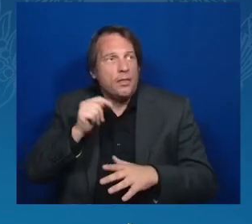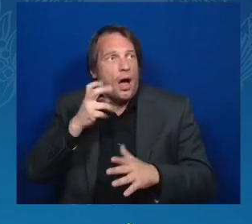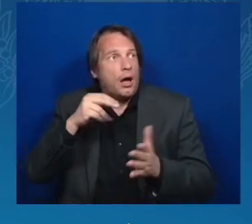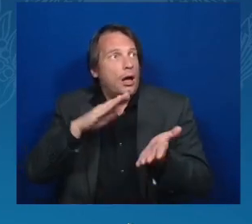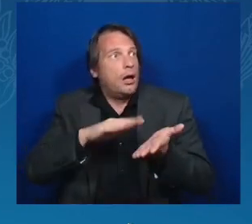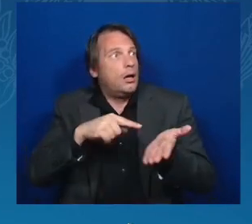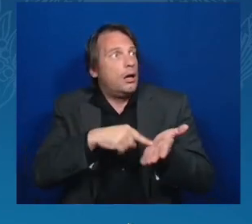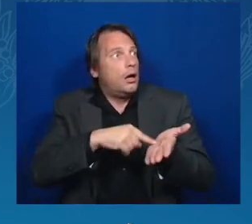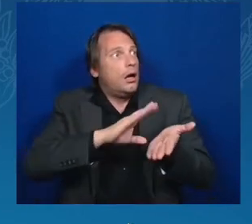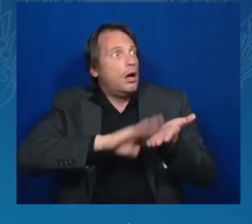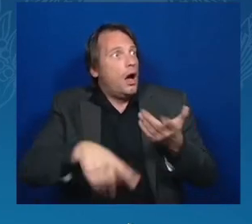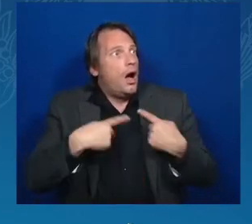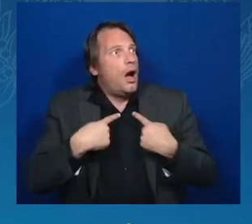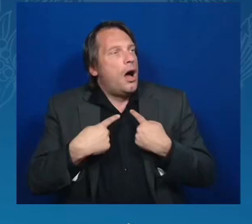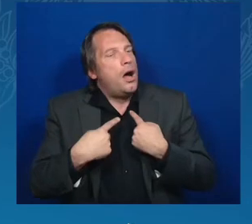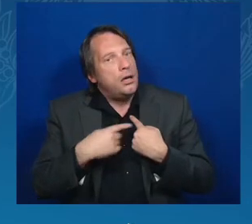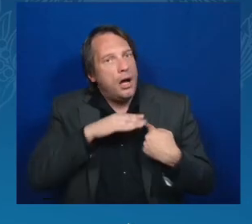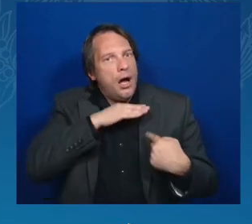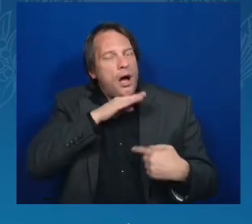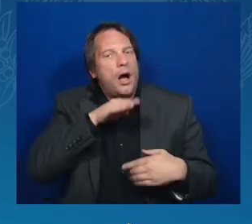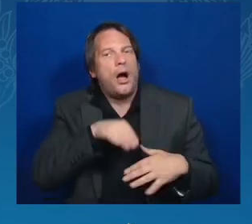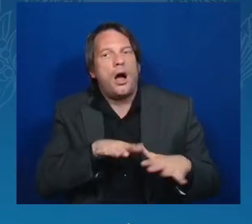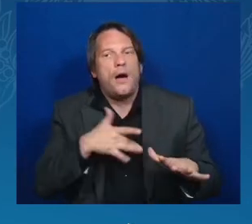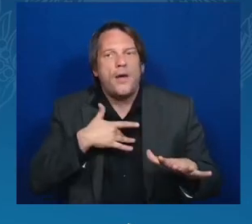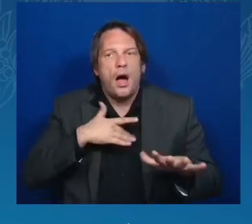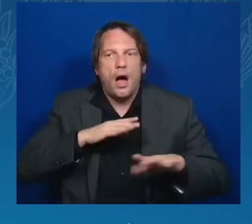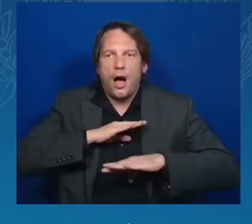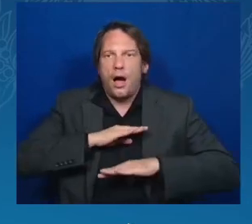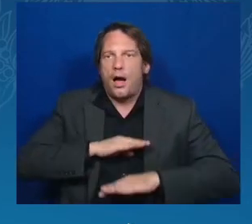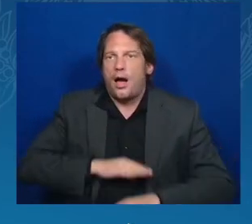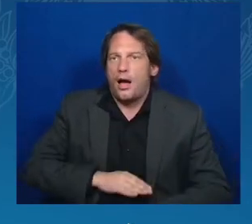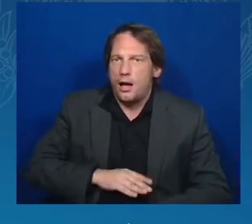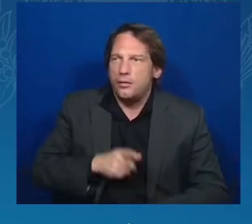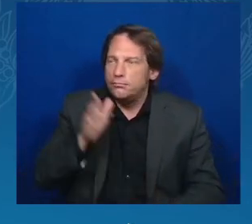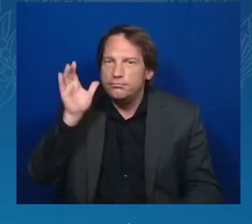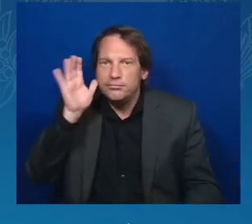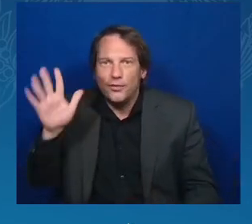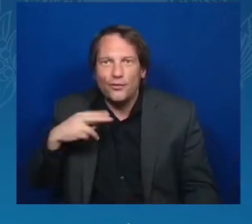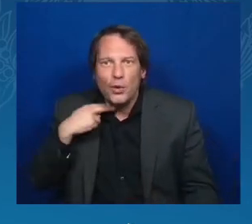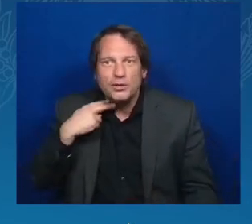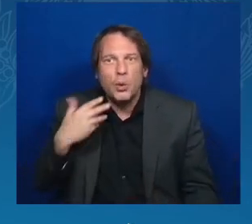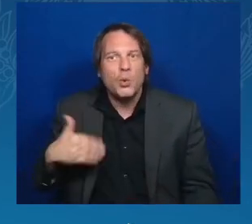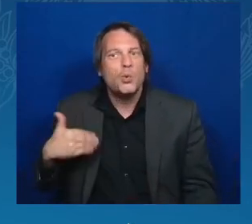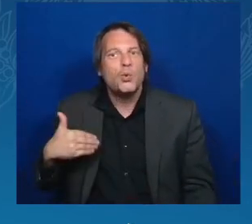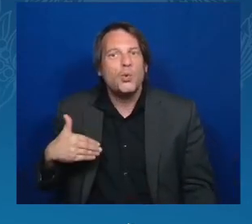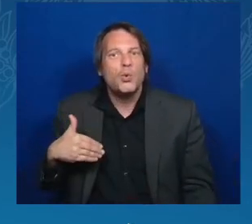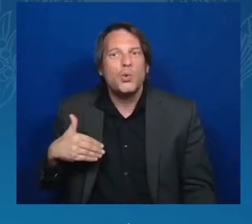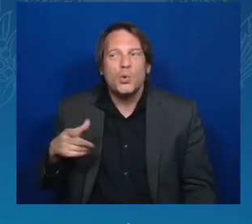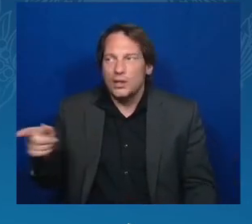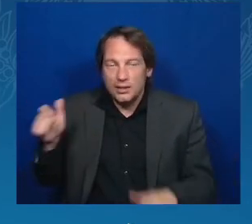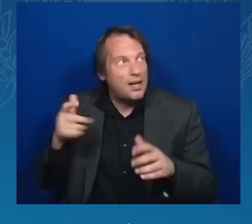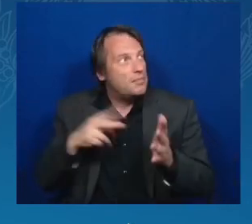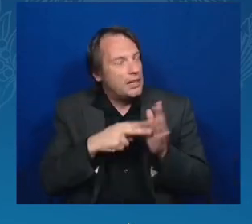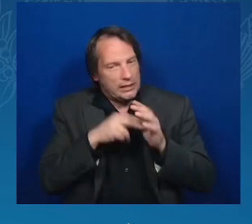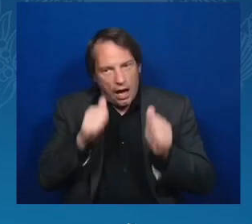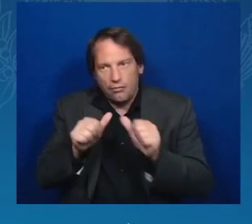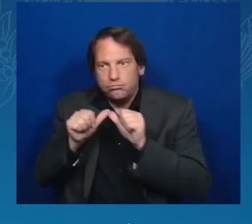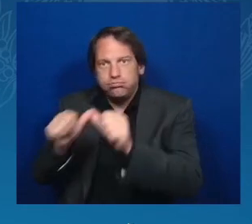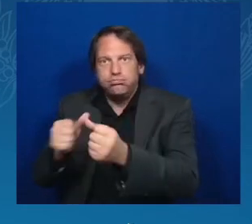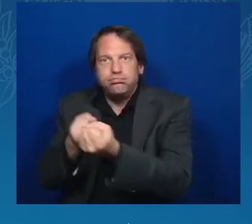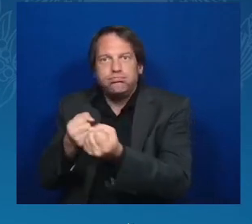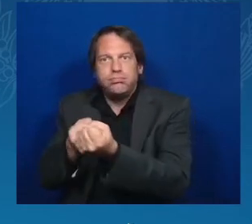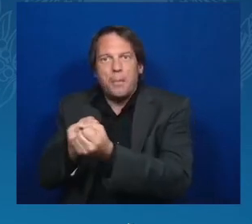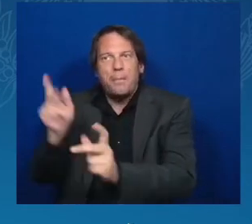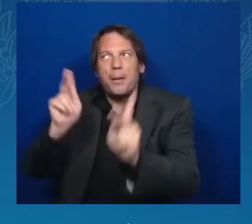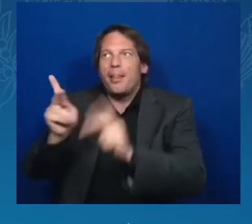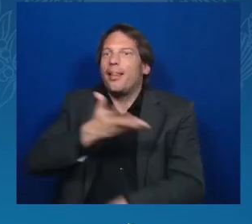service that they want to do and that they were called to do and that they have gotten their educations to do. I mean, the palpable